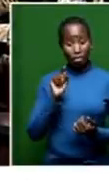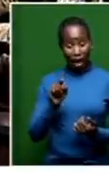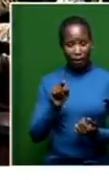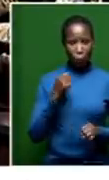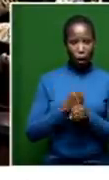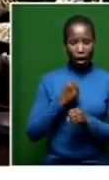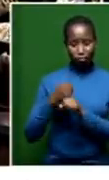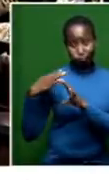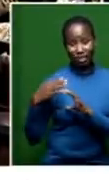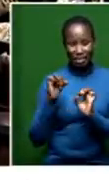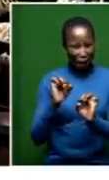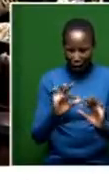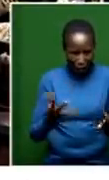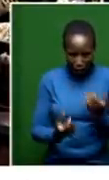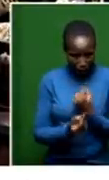work.